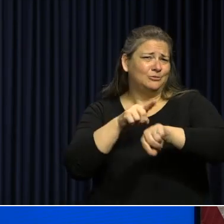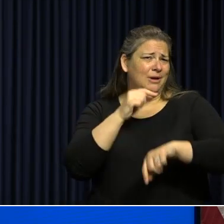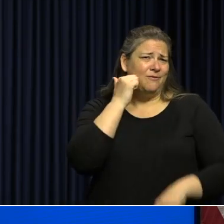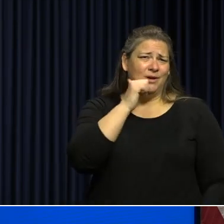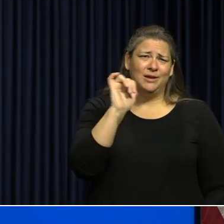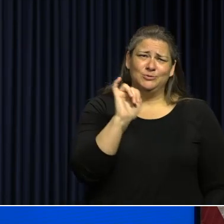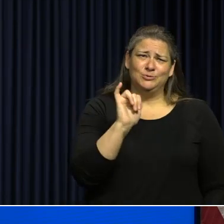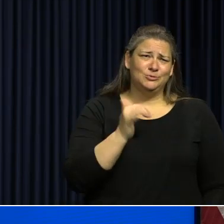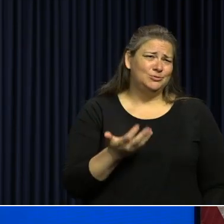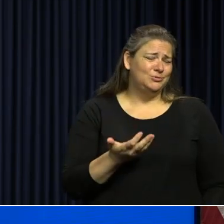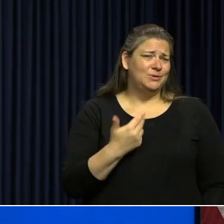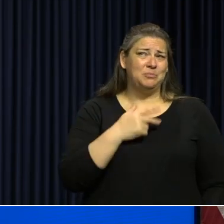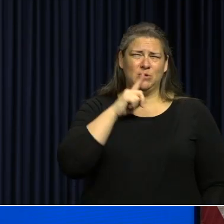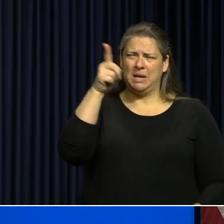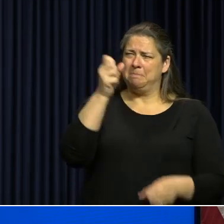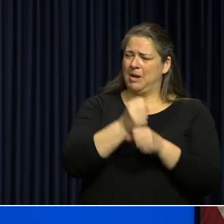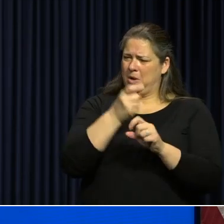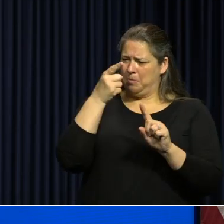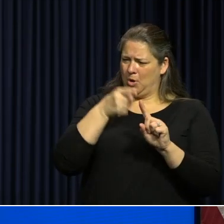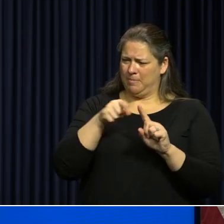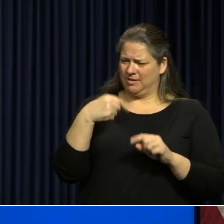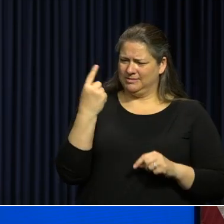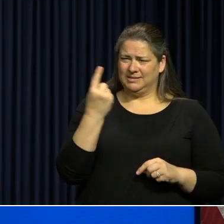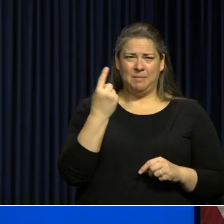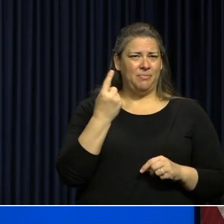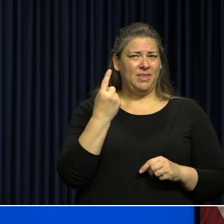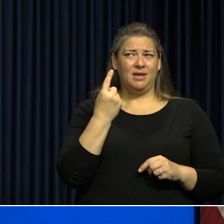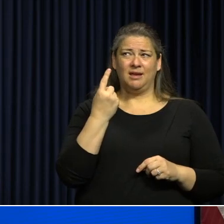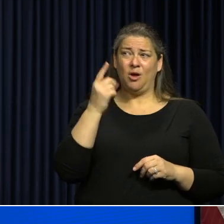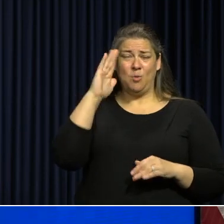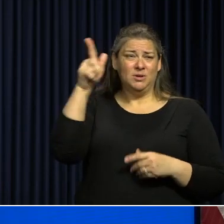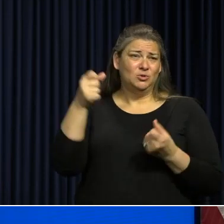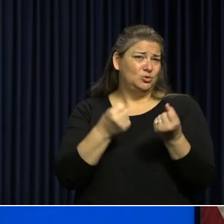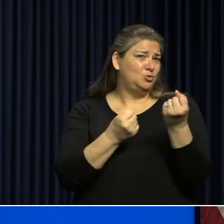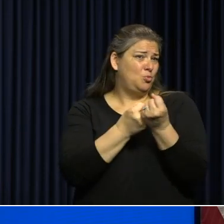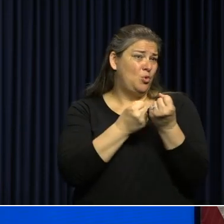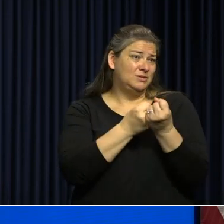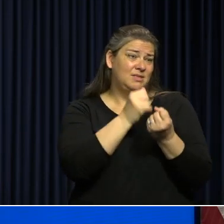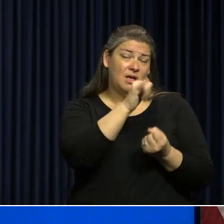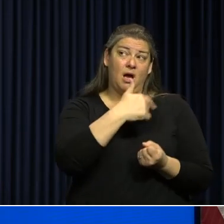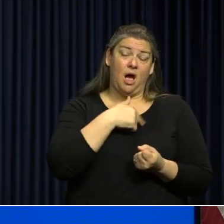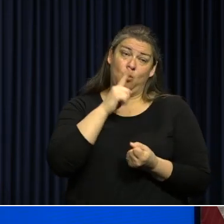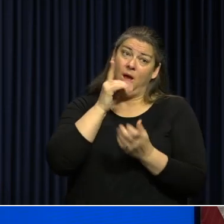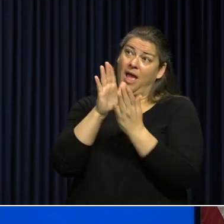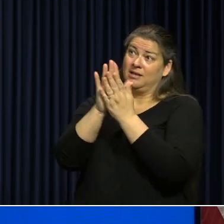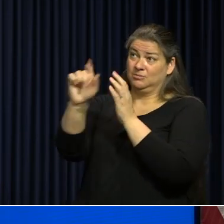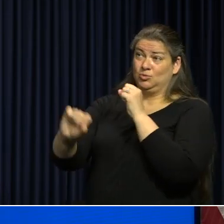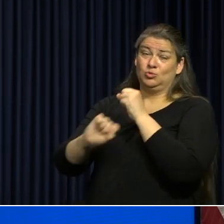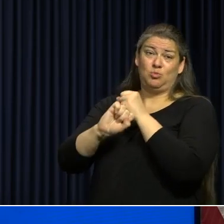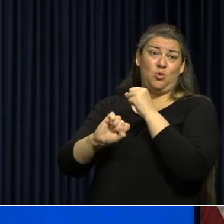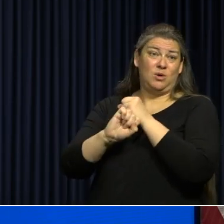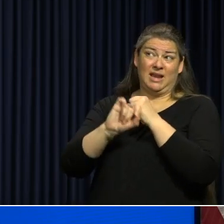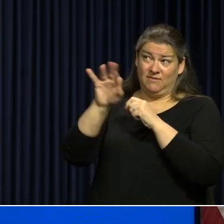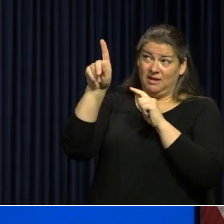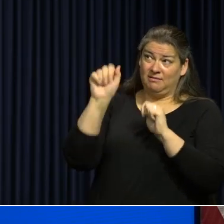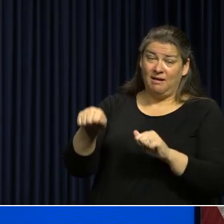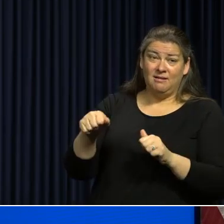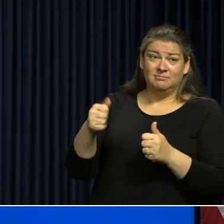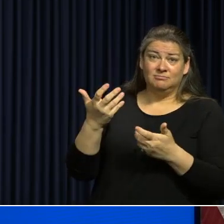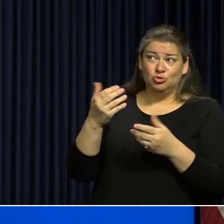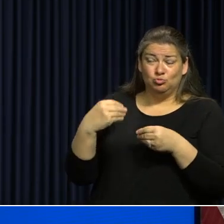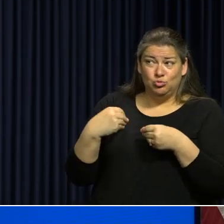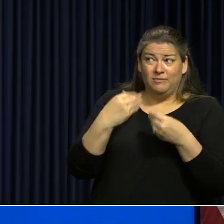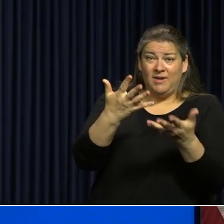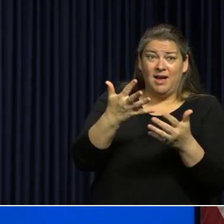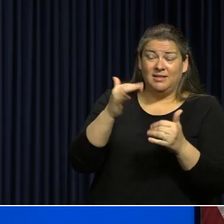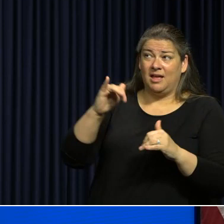was making a point about something and ultimately supports this. I'll certainly ask him to support it, and if he can lead an effort to provide